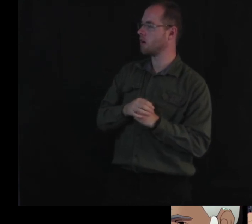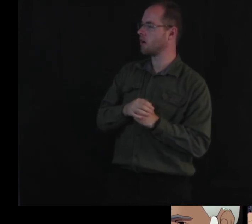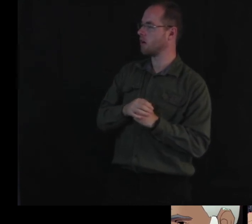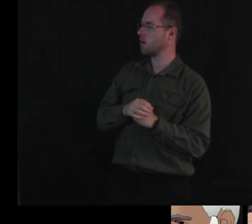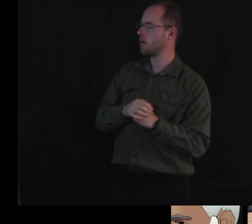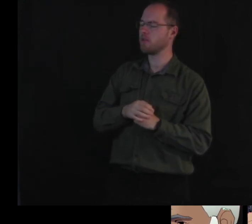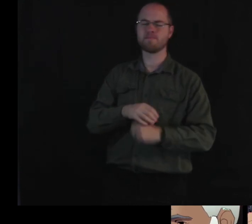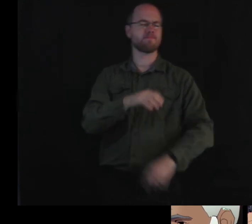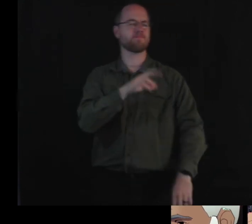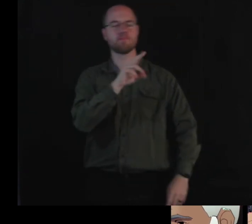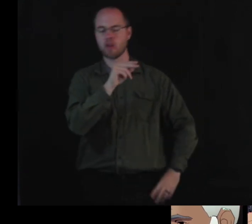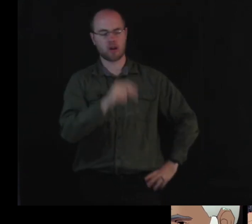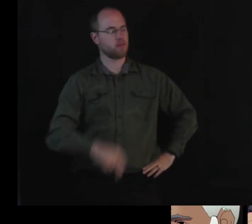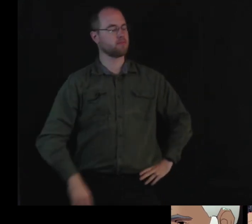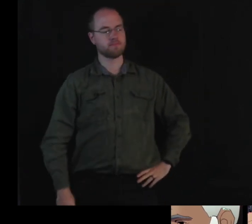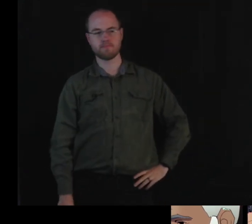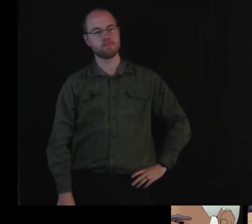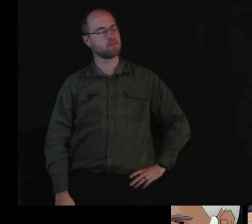No.